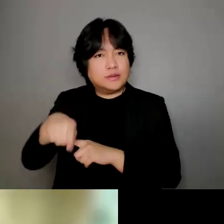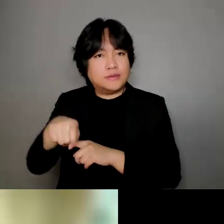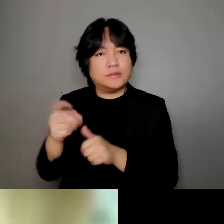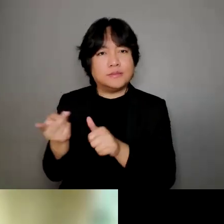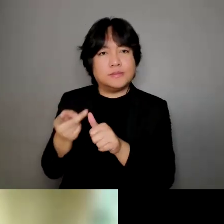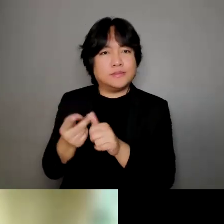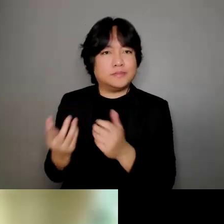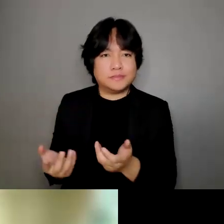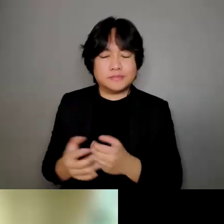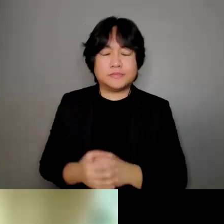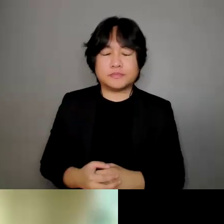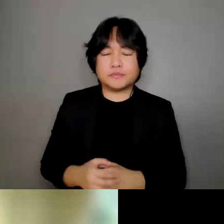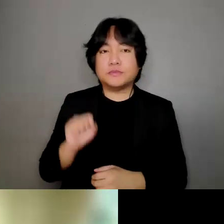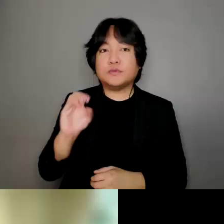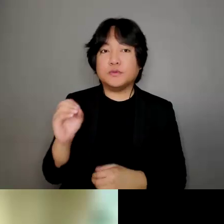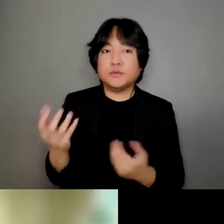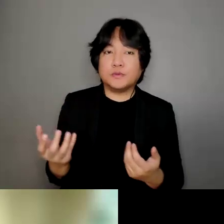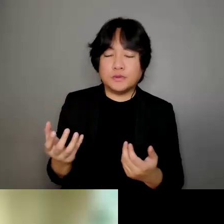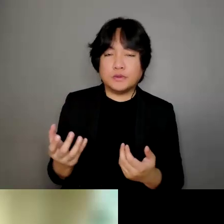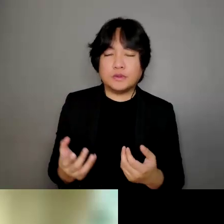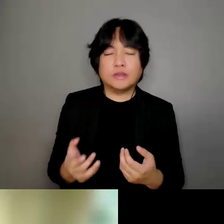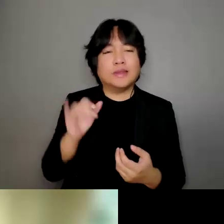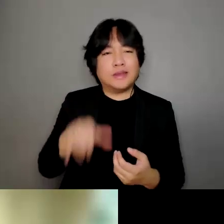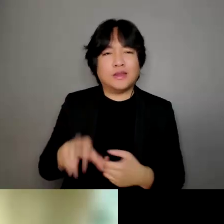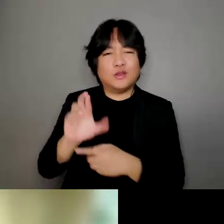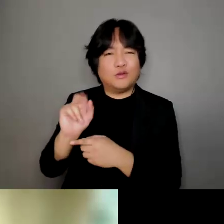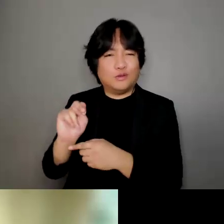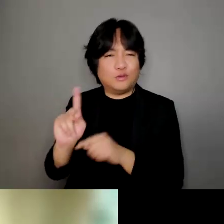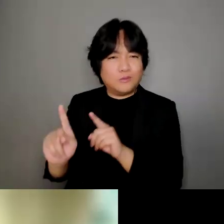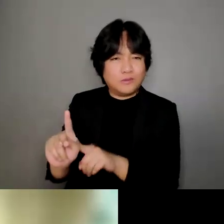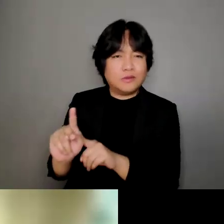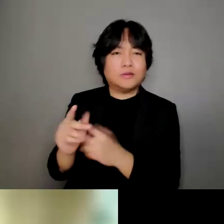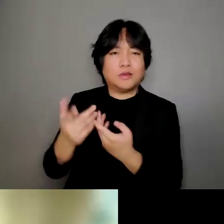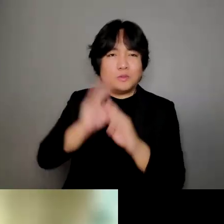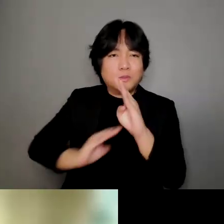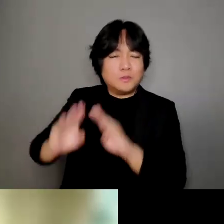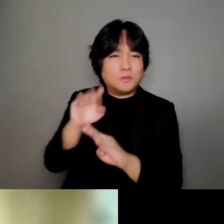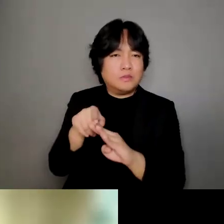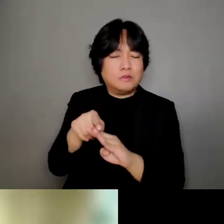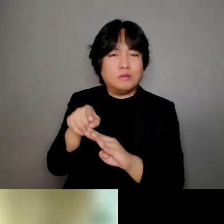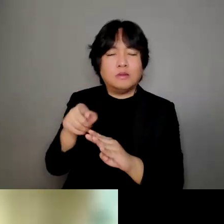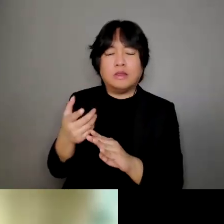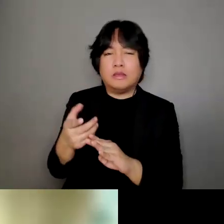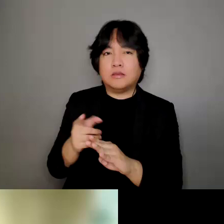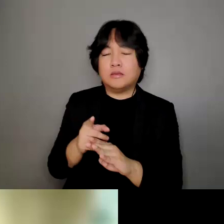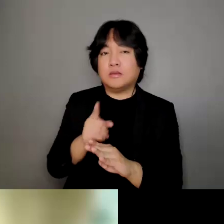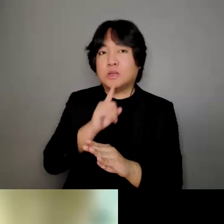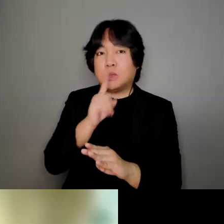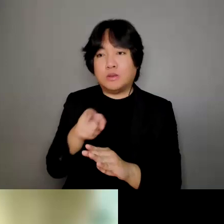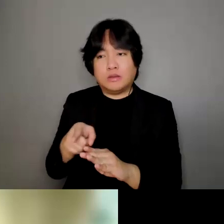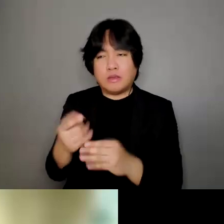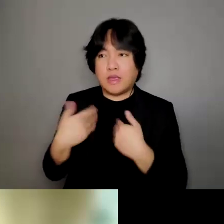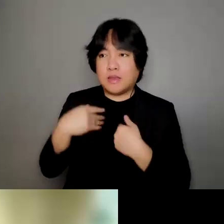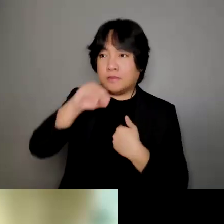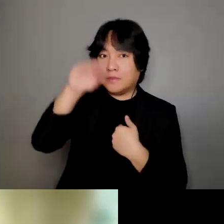priorities? So yun yung una about rankings and indices na I think hindi pa masyadong critical yung mga